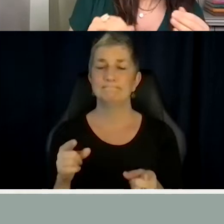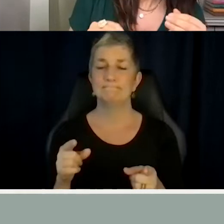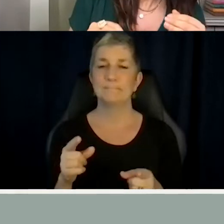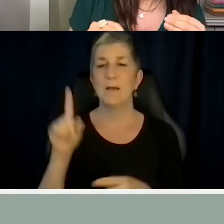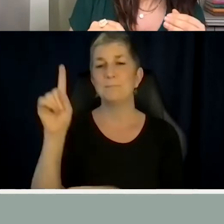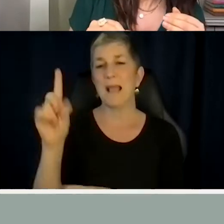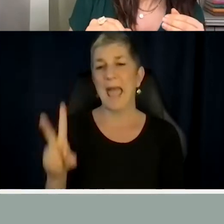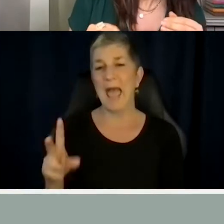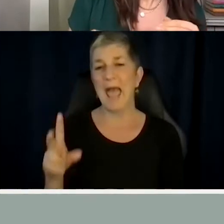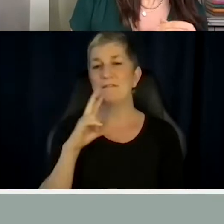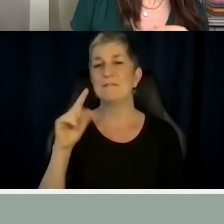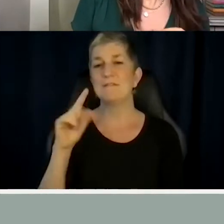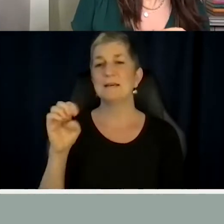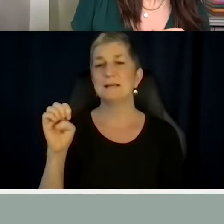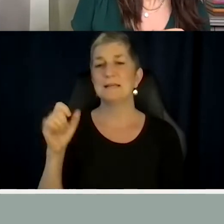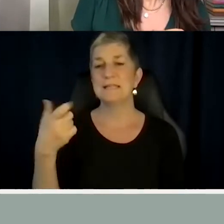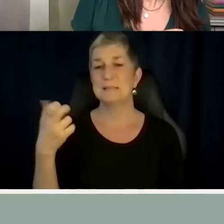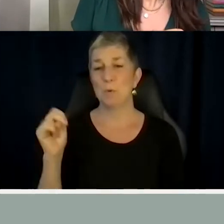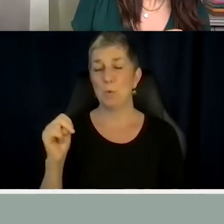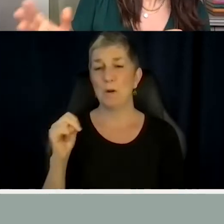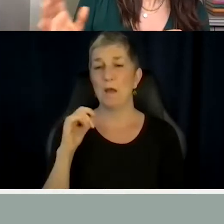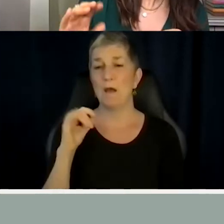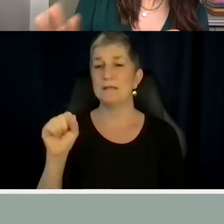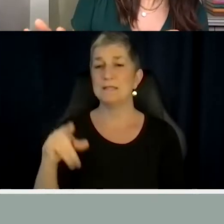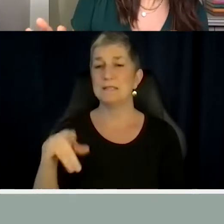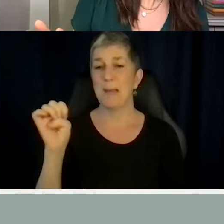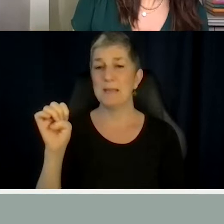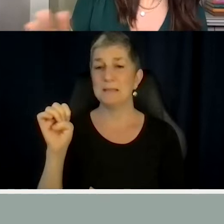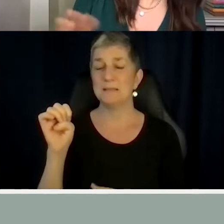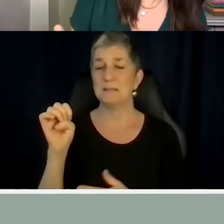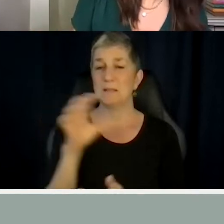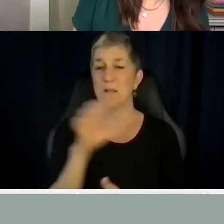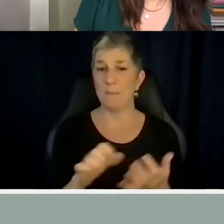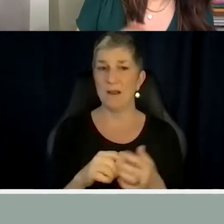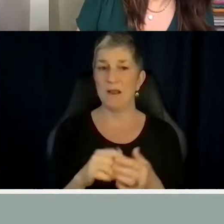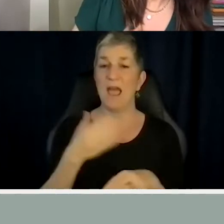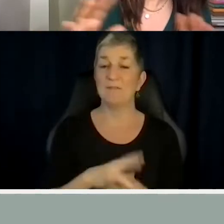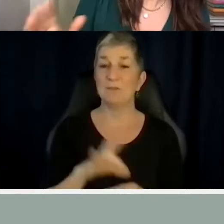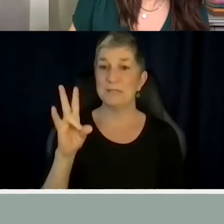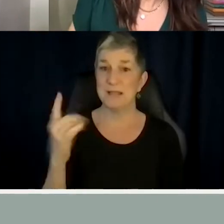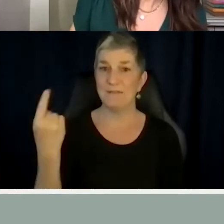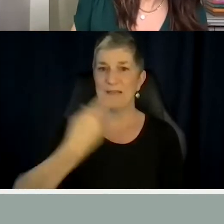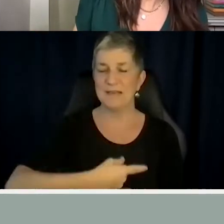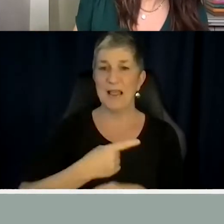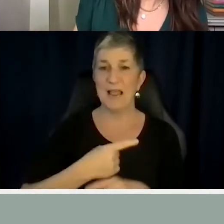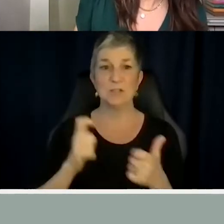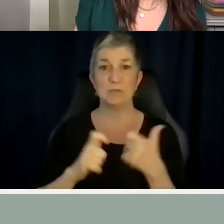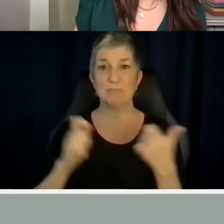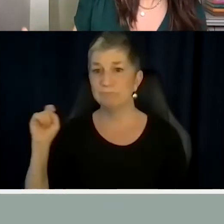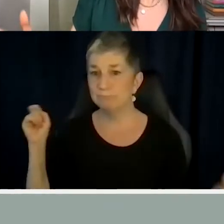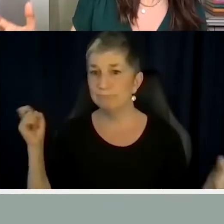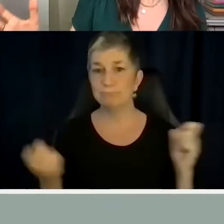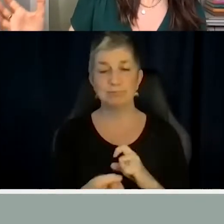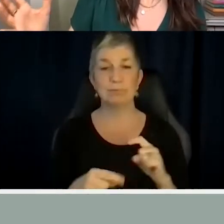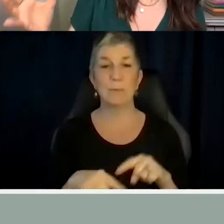a spice combination. After 7 days, there was a measurable change in antioxidant and anti-inflammatory